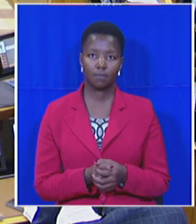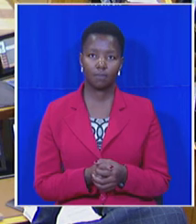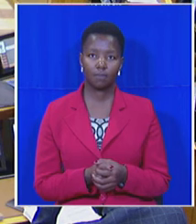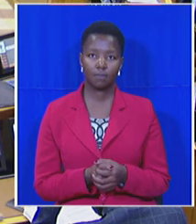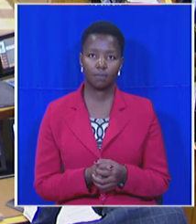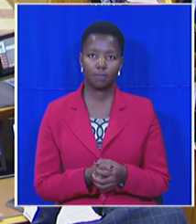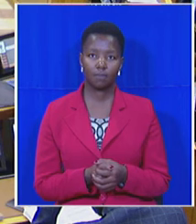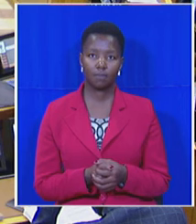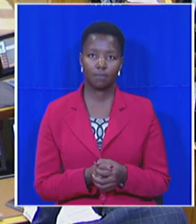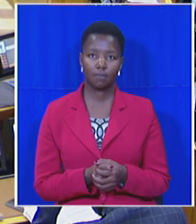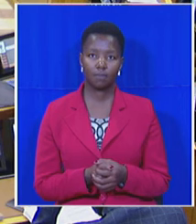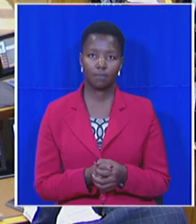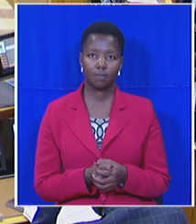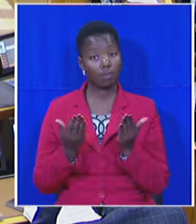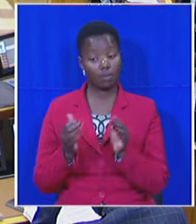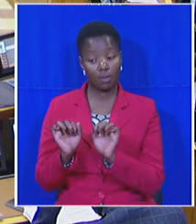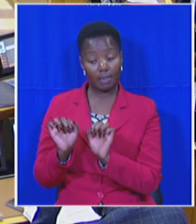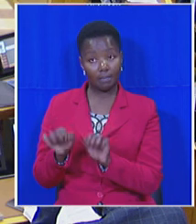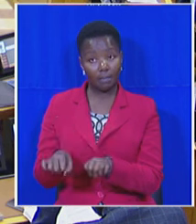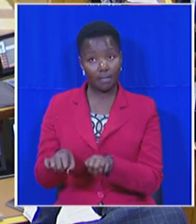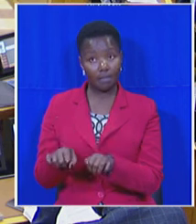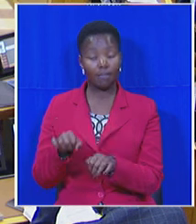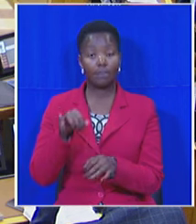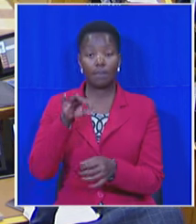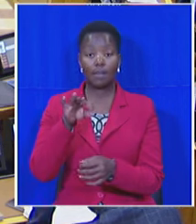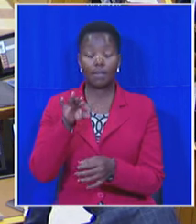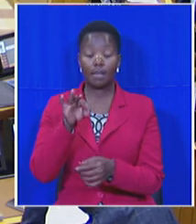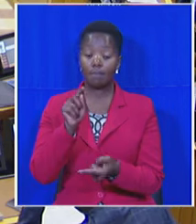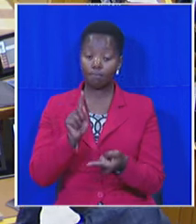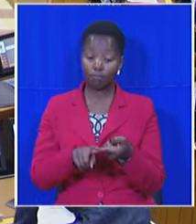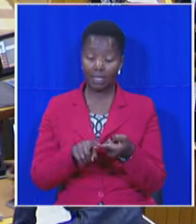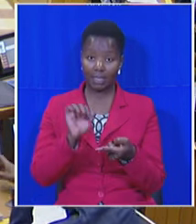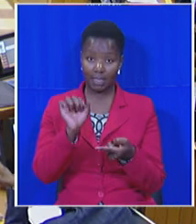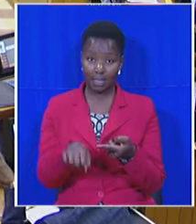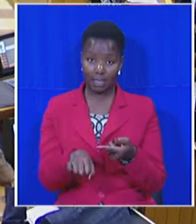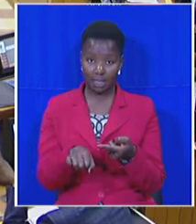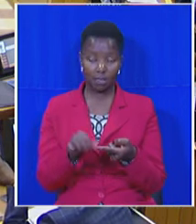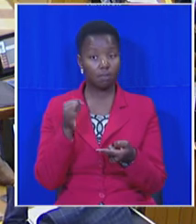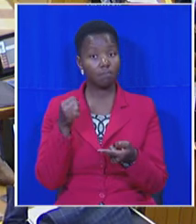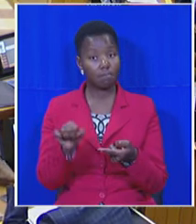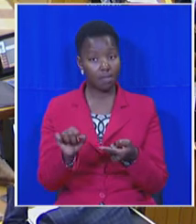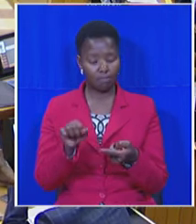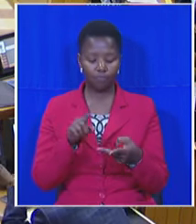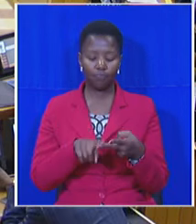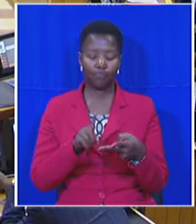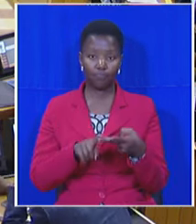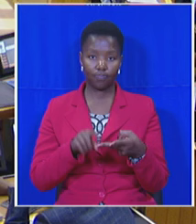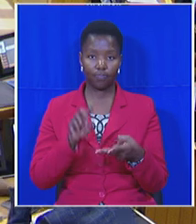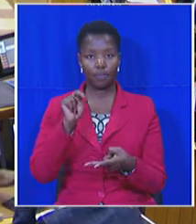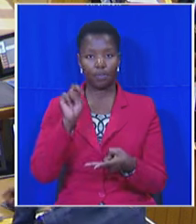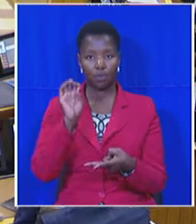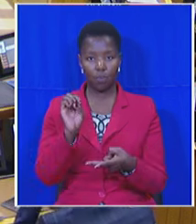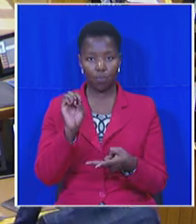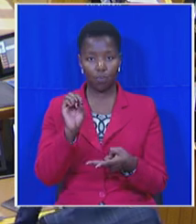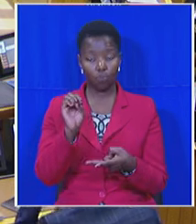Those in favor of the vote being agreed to, press the yes button. Yes. Those against should press the no